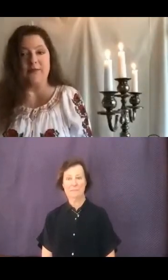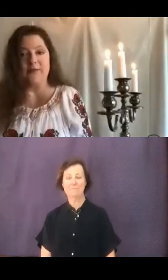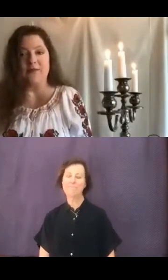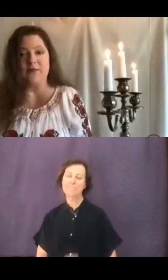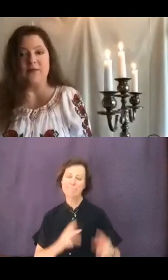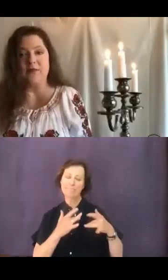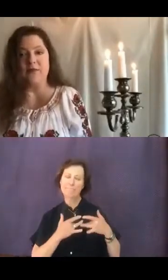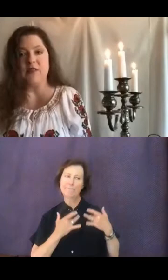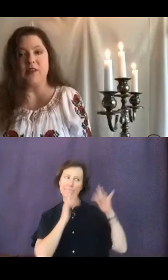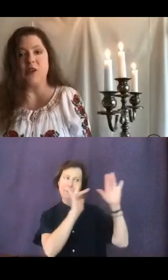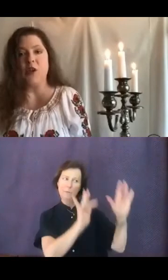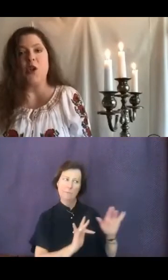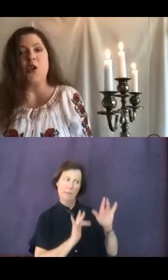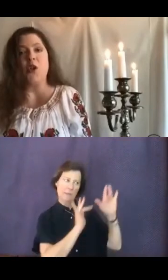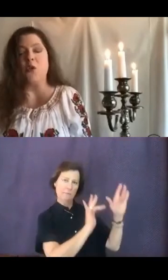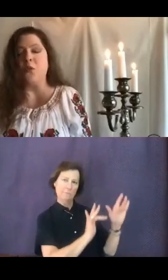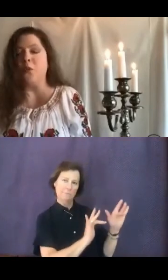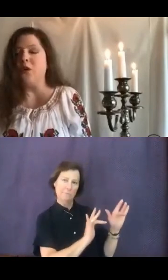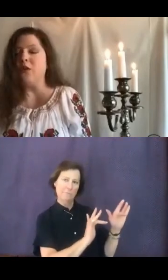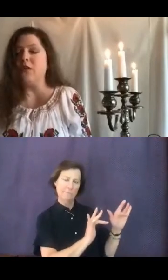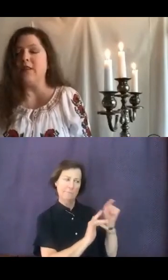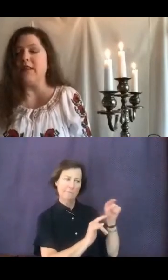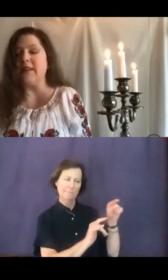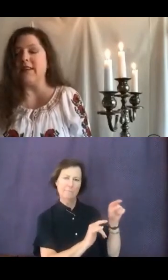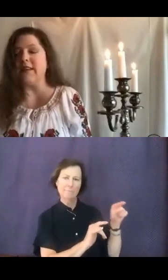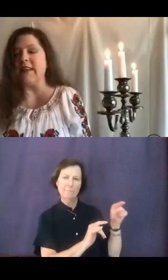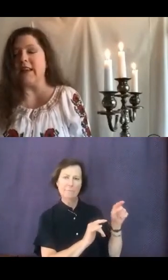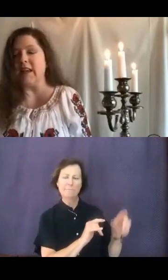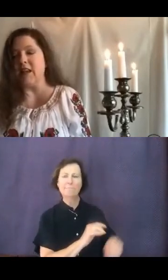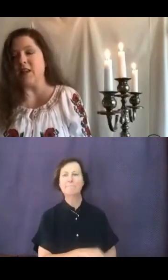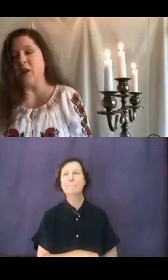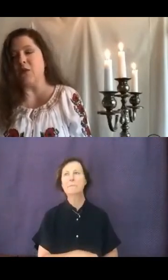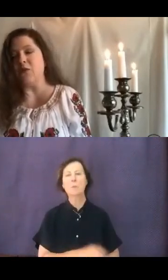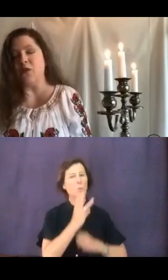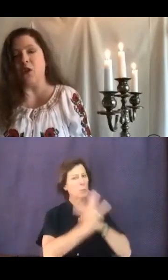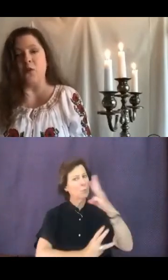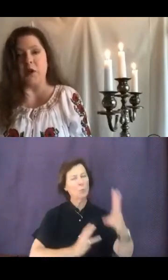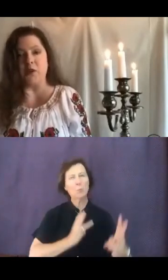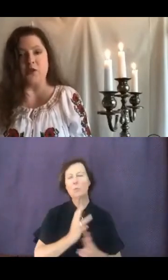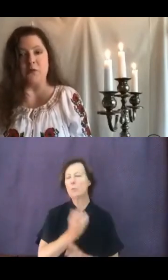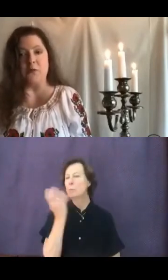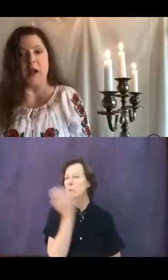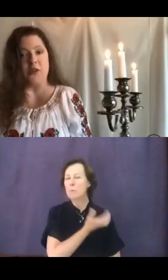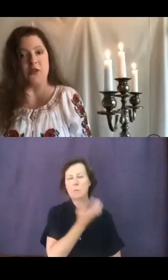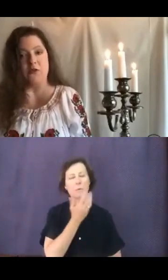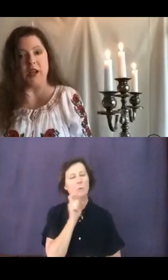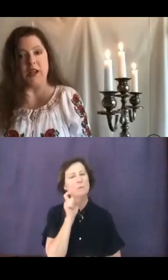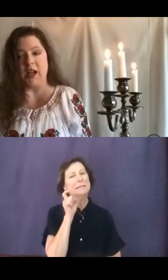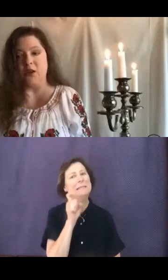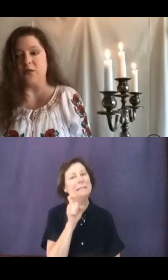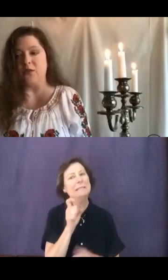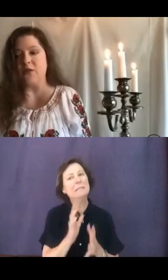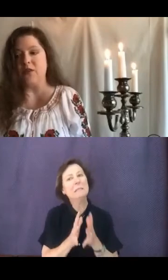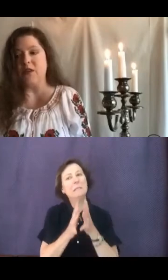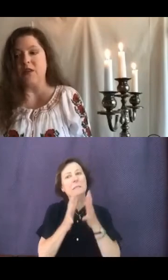Compassion. The world is in need of so much compassion right